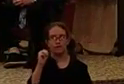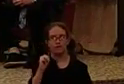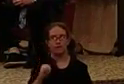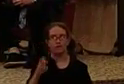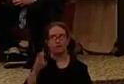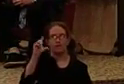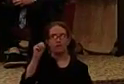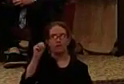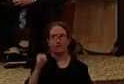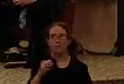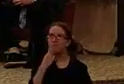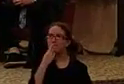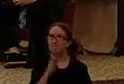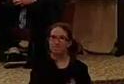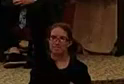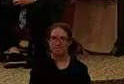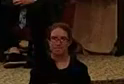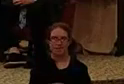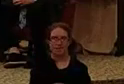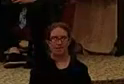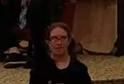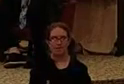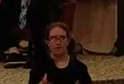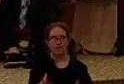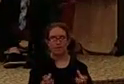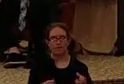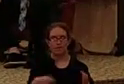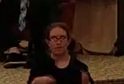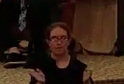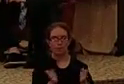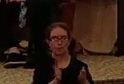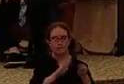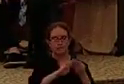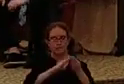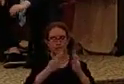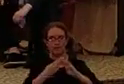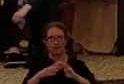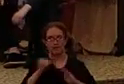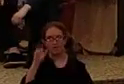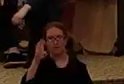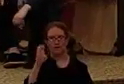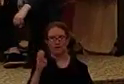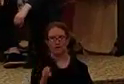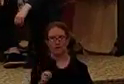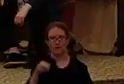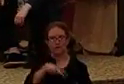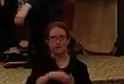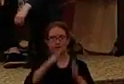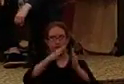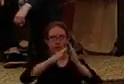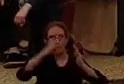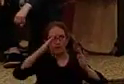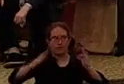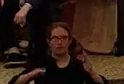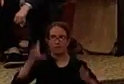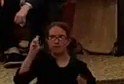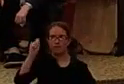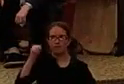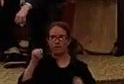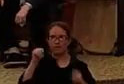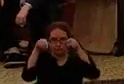stuff. Amen. He wanted to get up close to the cities. But Abram, standing on the mountain, as Lot